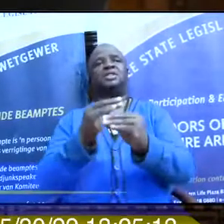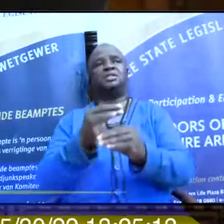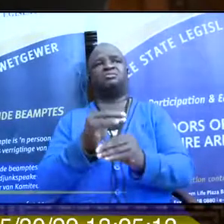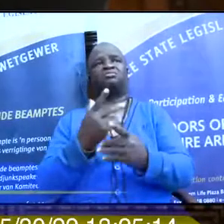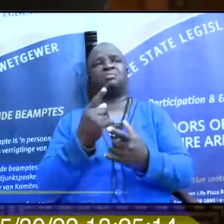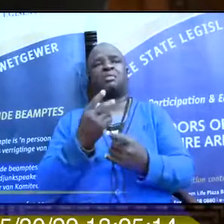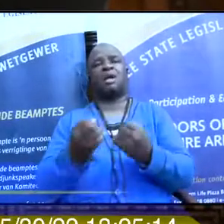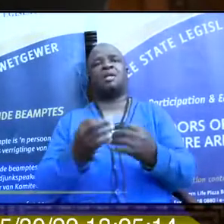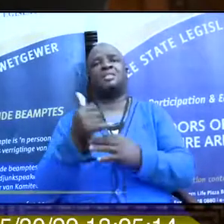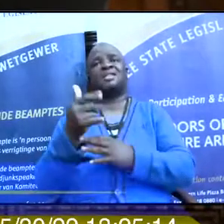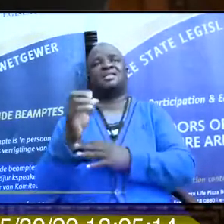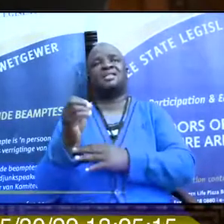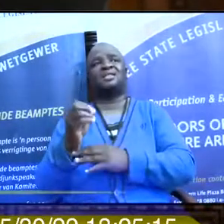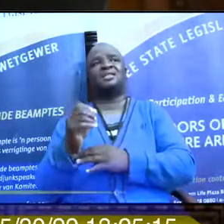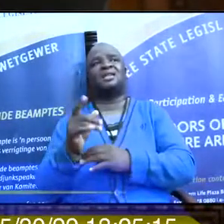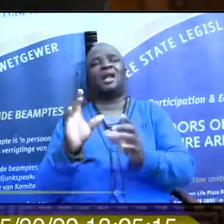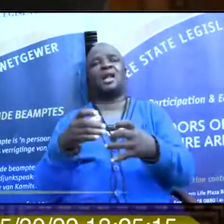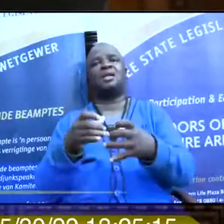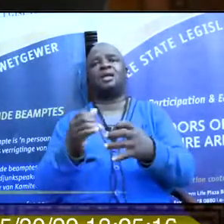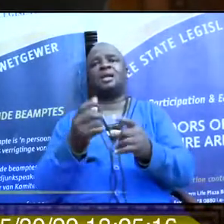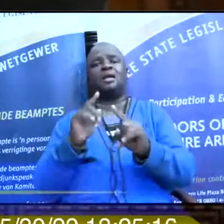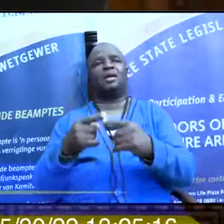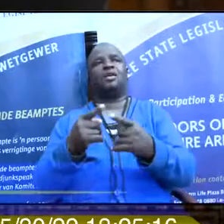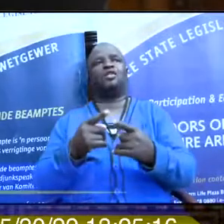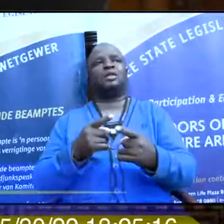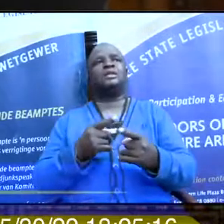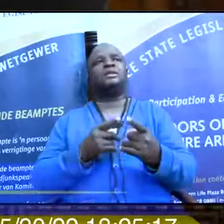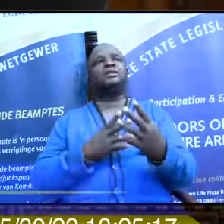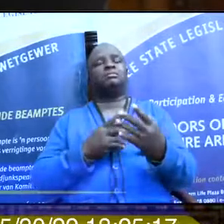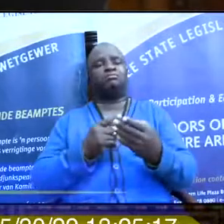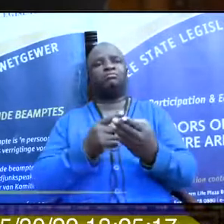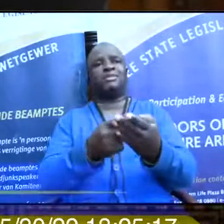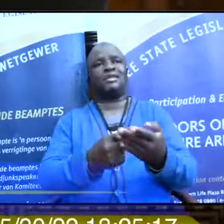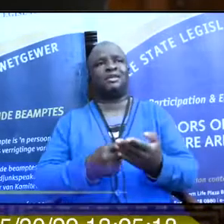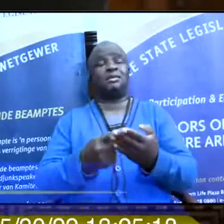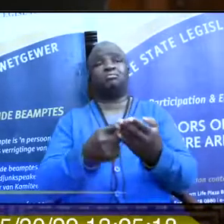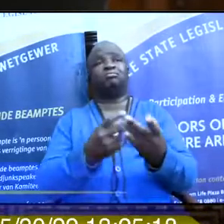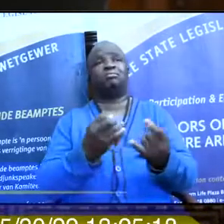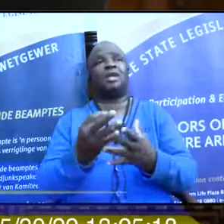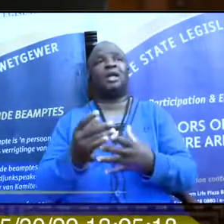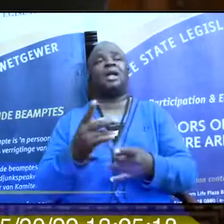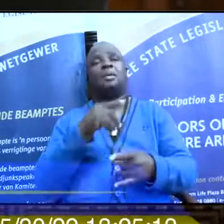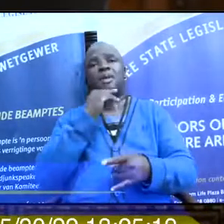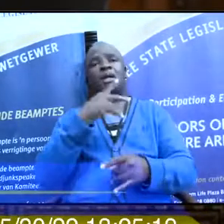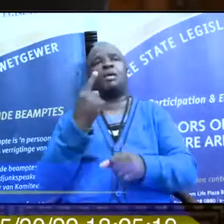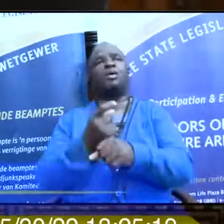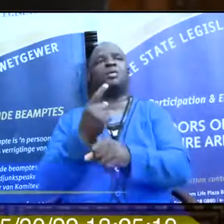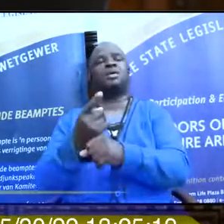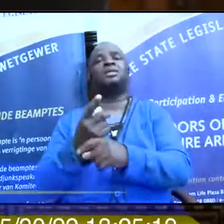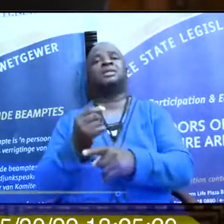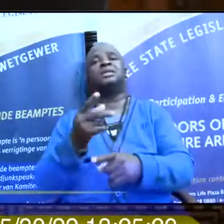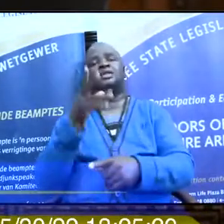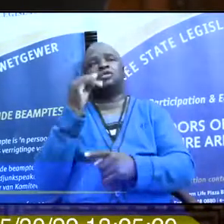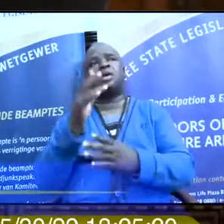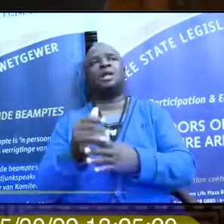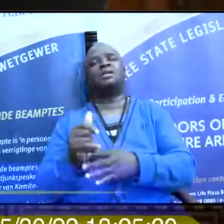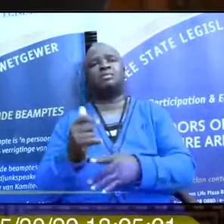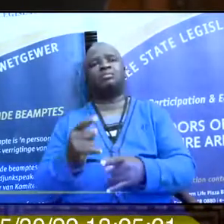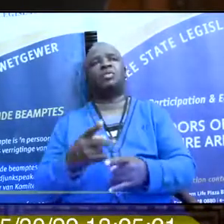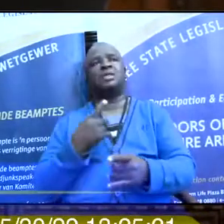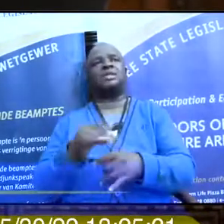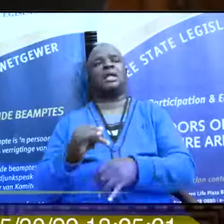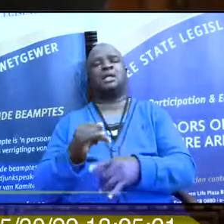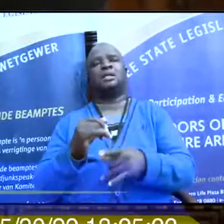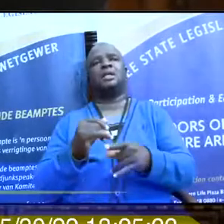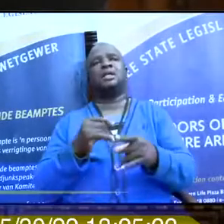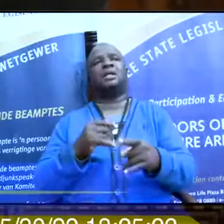interact with all of them it means we will always having learners who still struggle to read